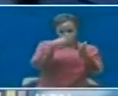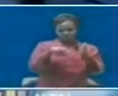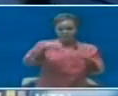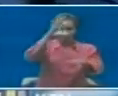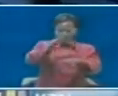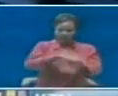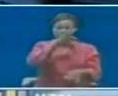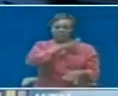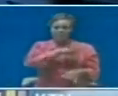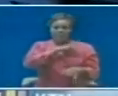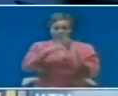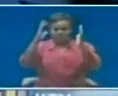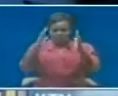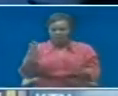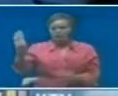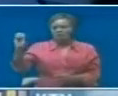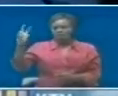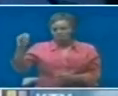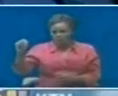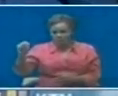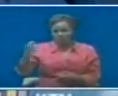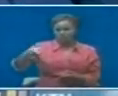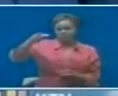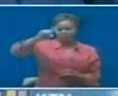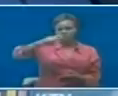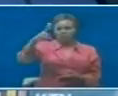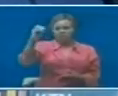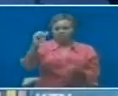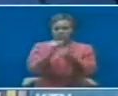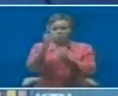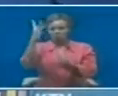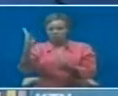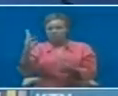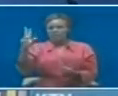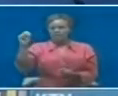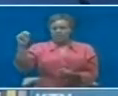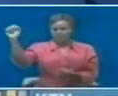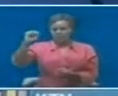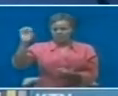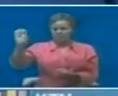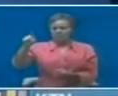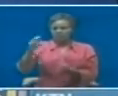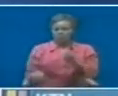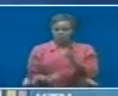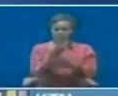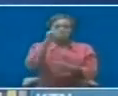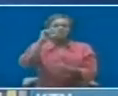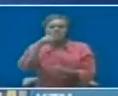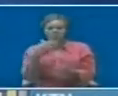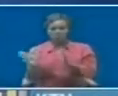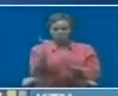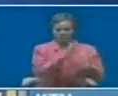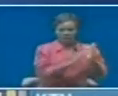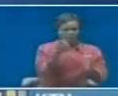need. Demand for bonds has been on the rise in 2014, and the Nairobi Securities Exchange has launched a new trading platform